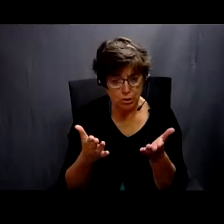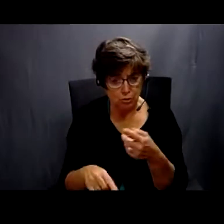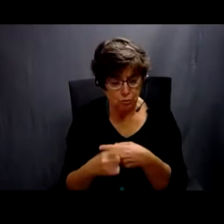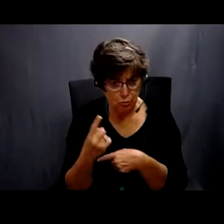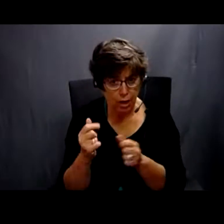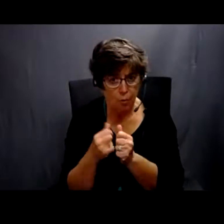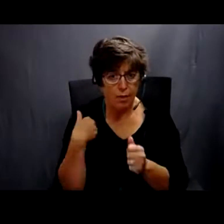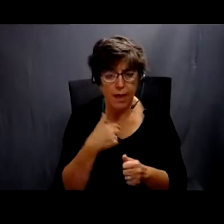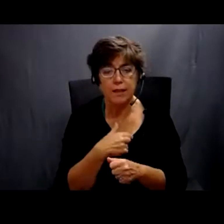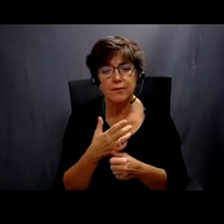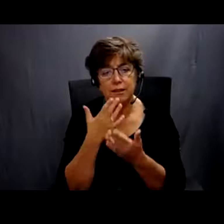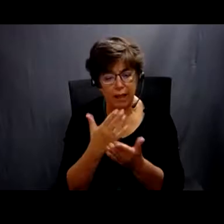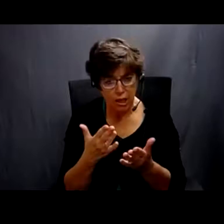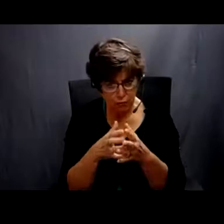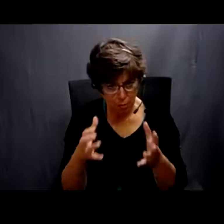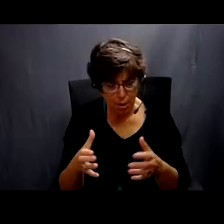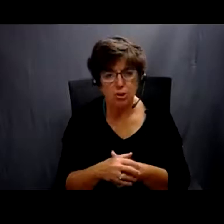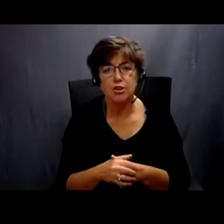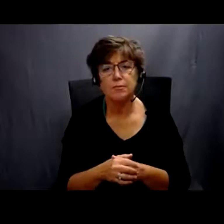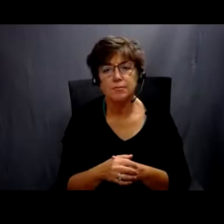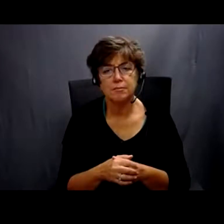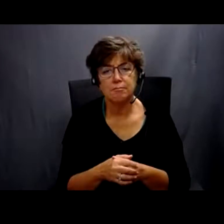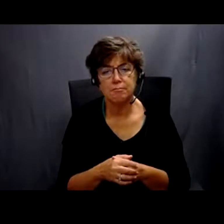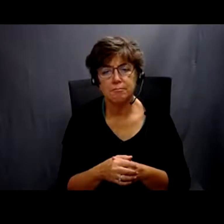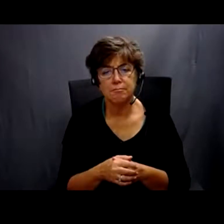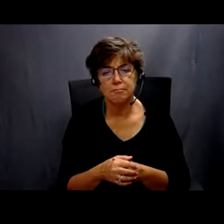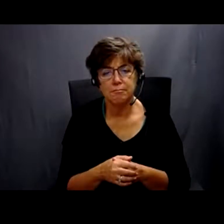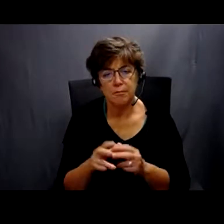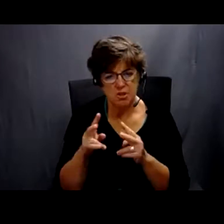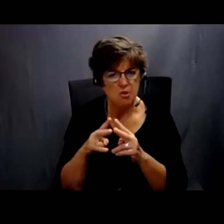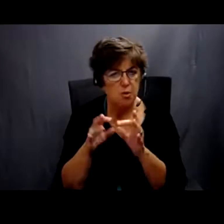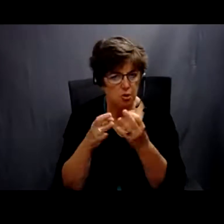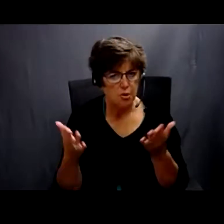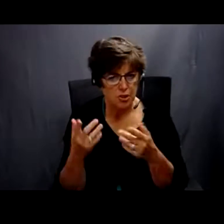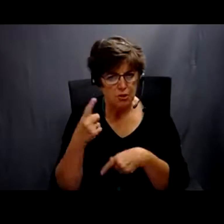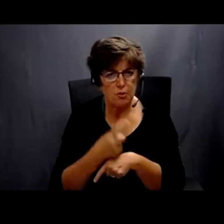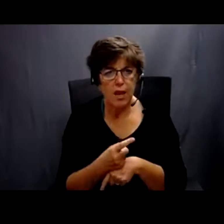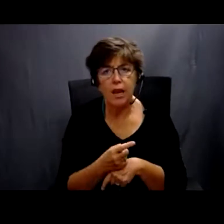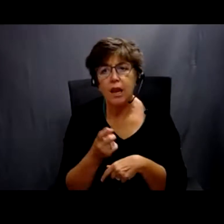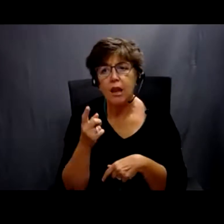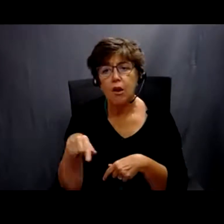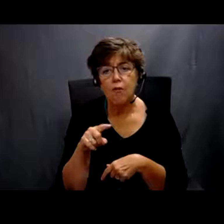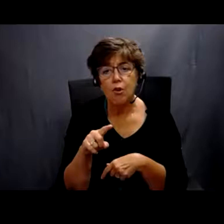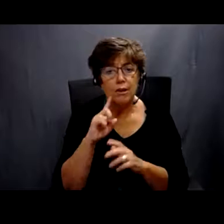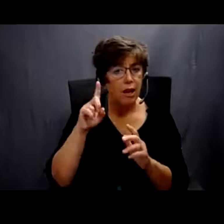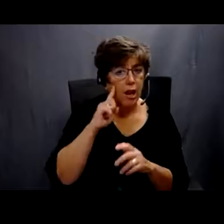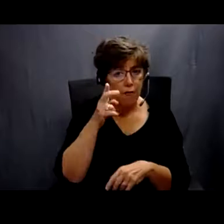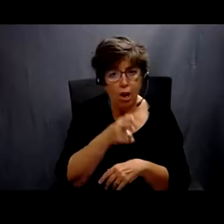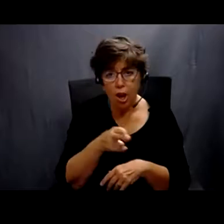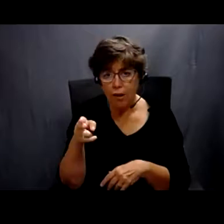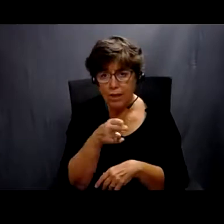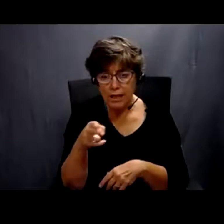with us. So thank you very much to our interpreters. If you are deaf or hard of